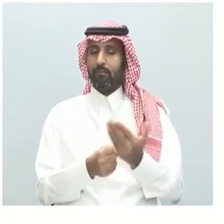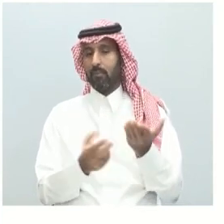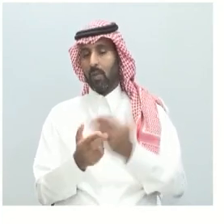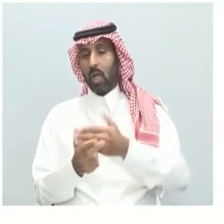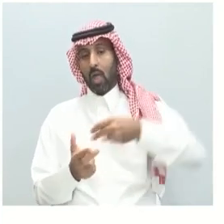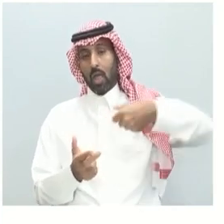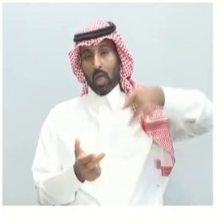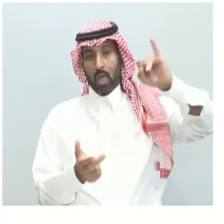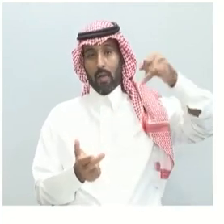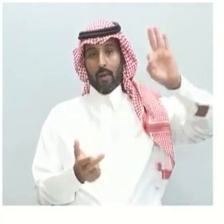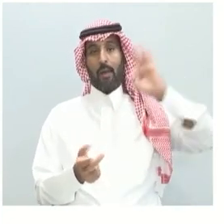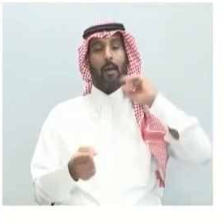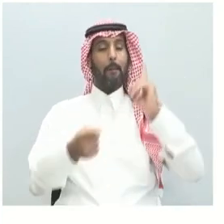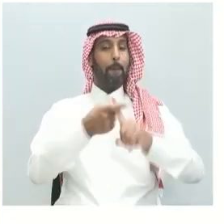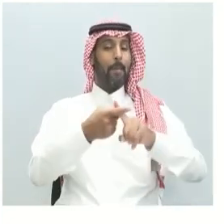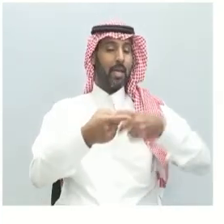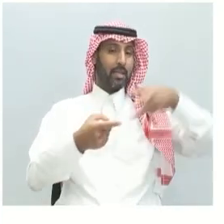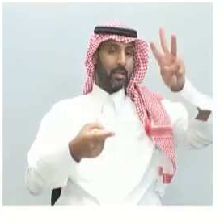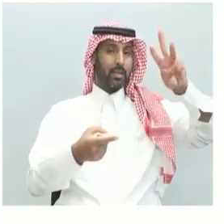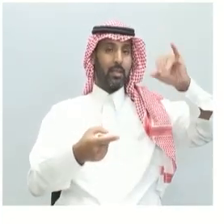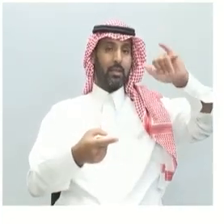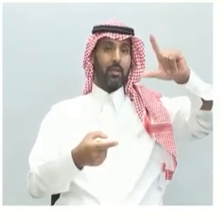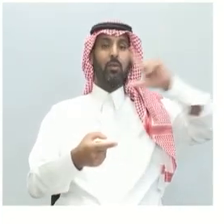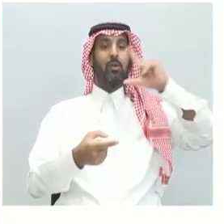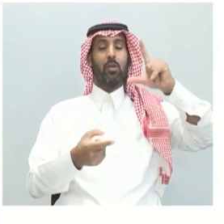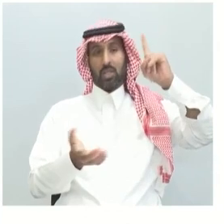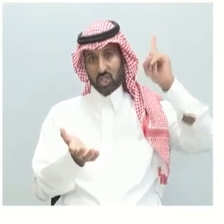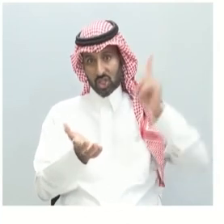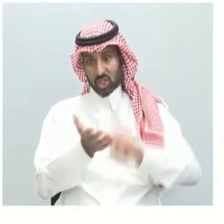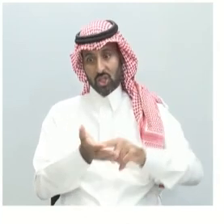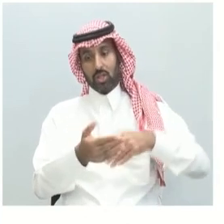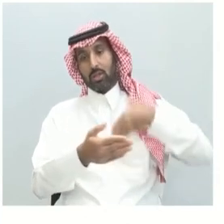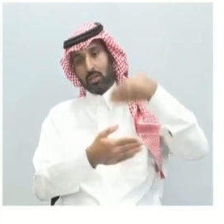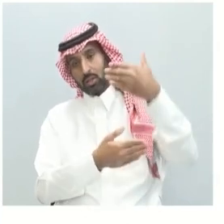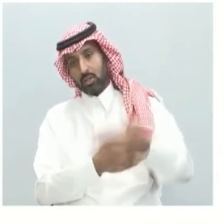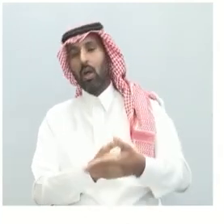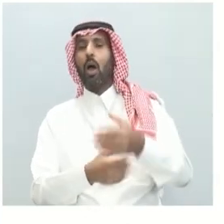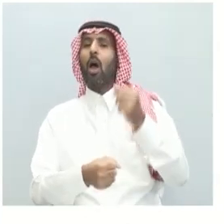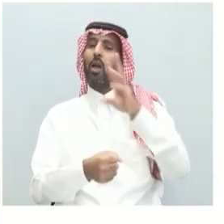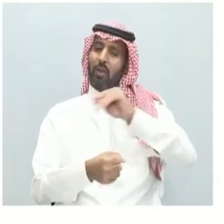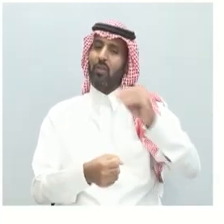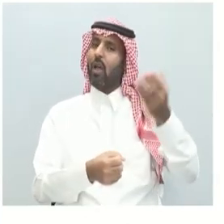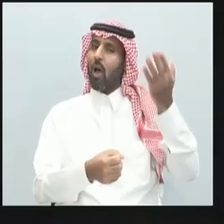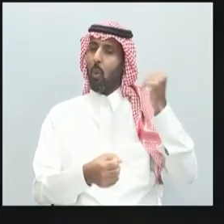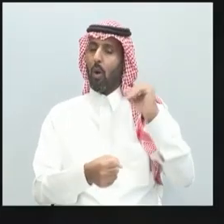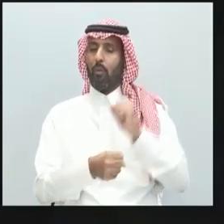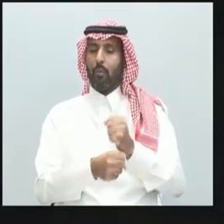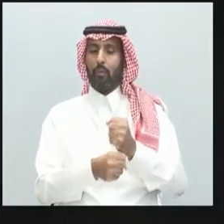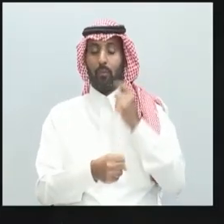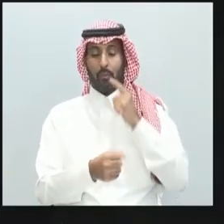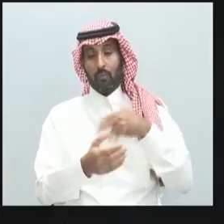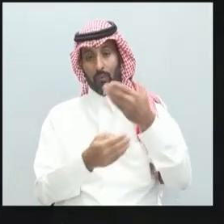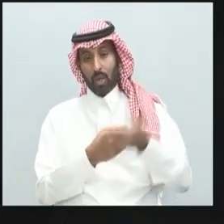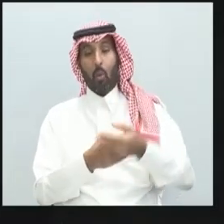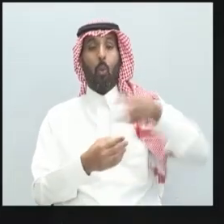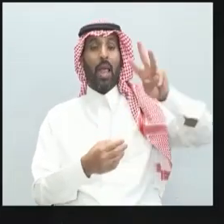if plus the clause and will, the second event is certain to happen. As mentioned before, when in the result clause,